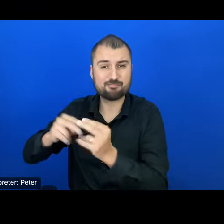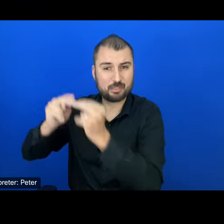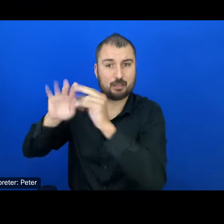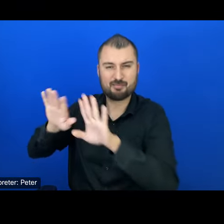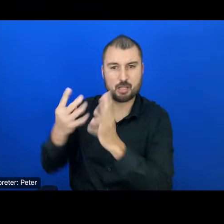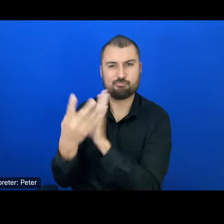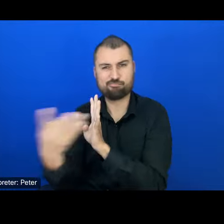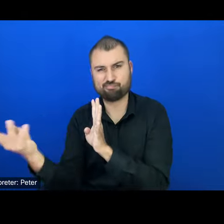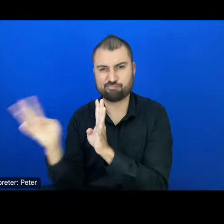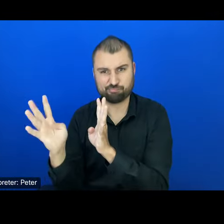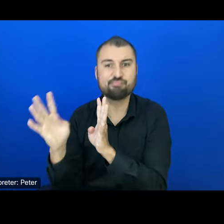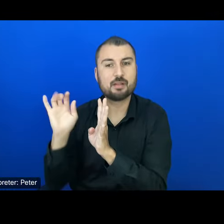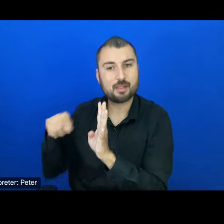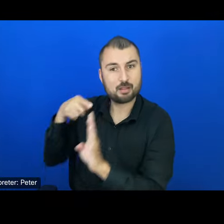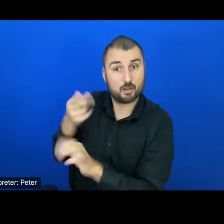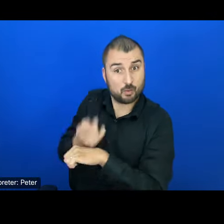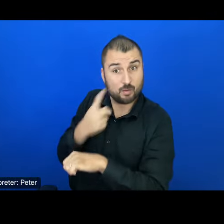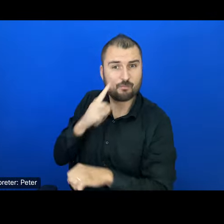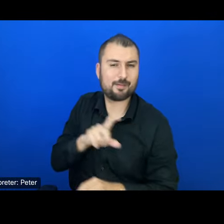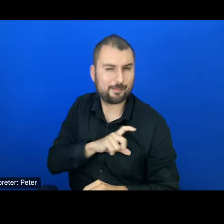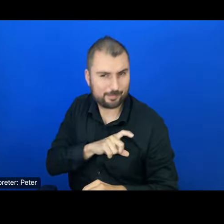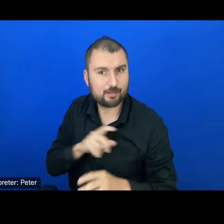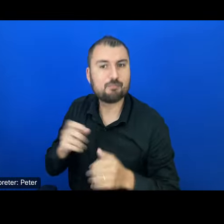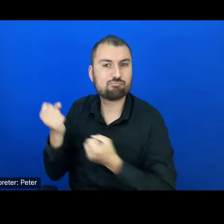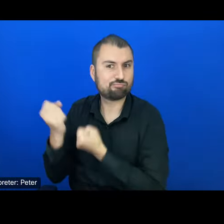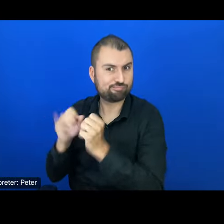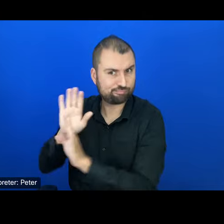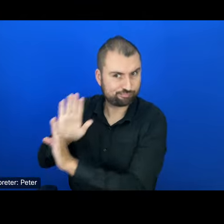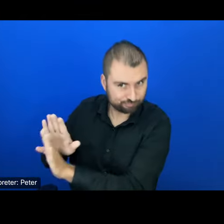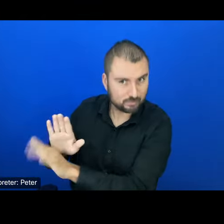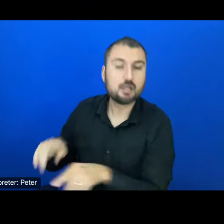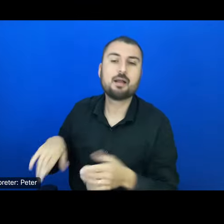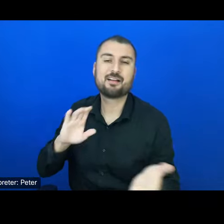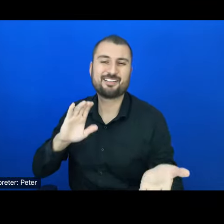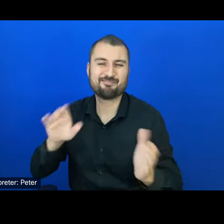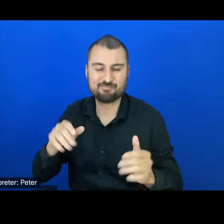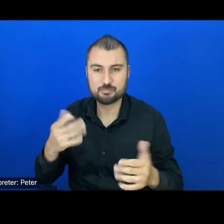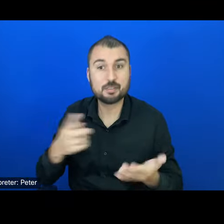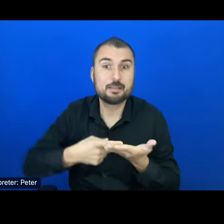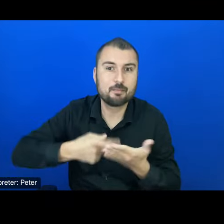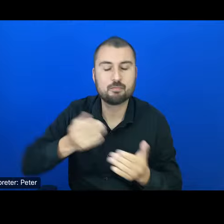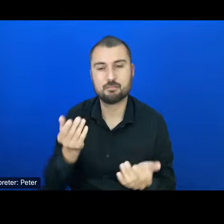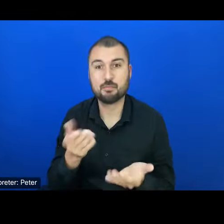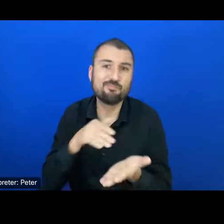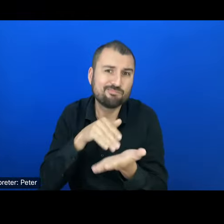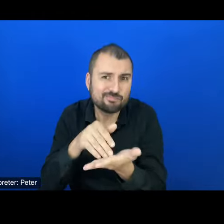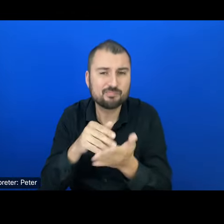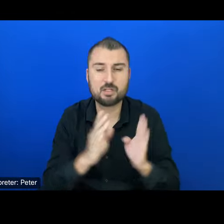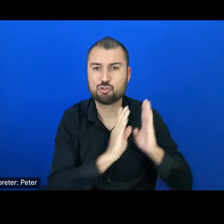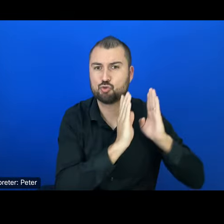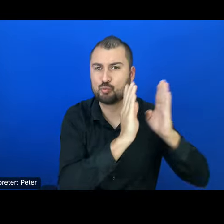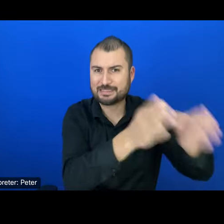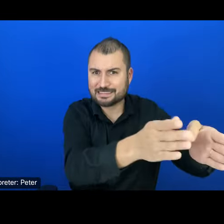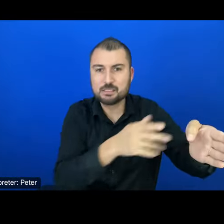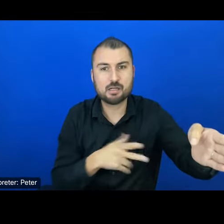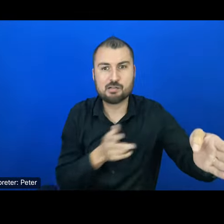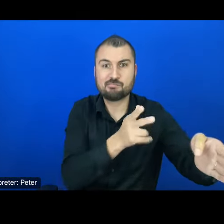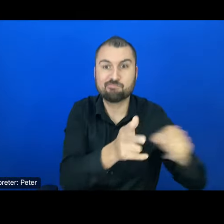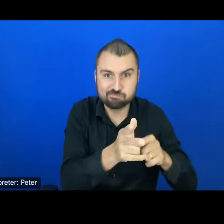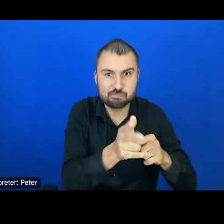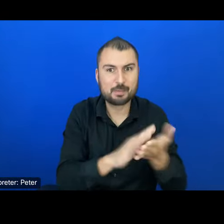gated parking facility that could be used for law enforcement vehicles rather than sometimes or often parking them street side where they were